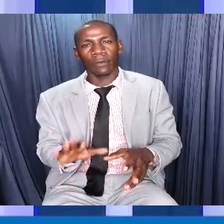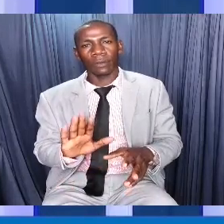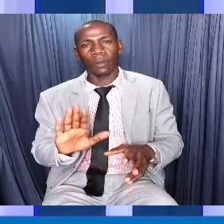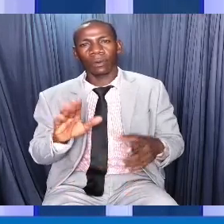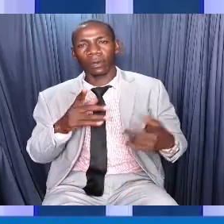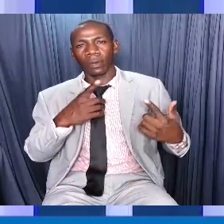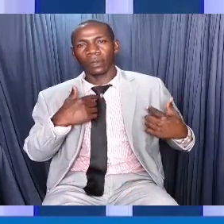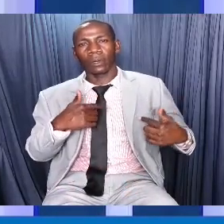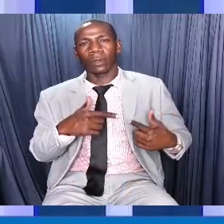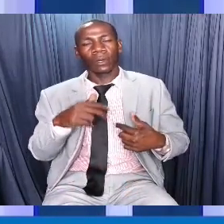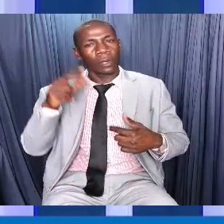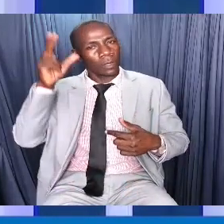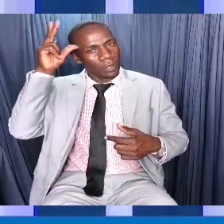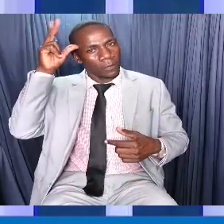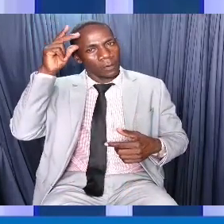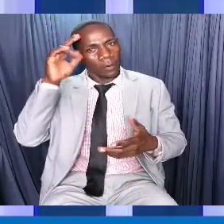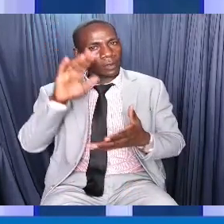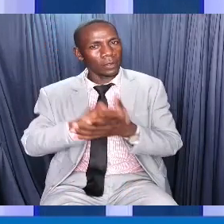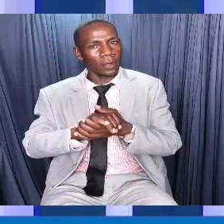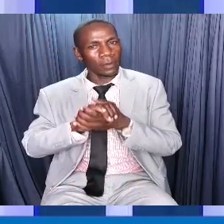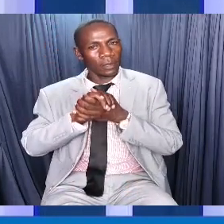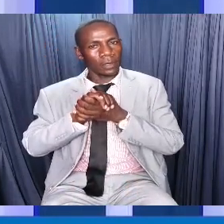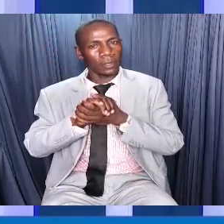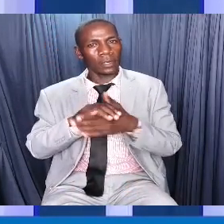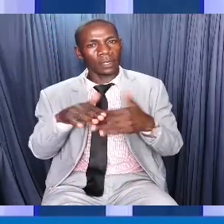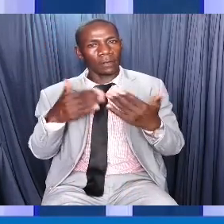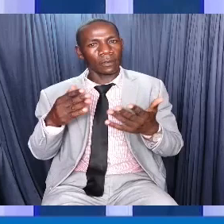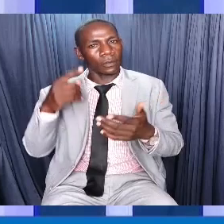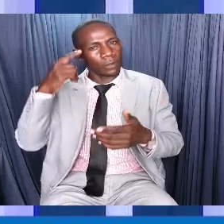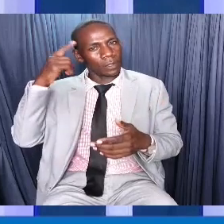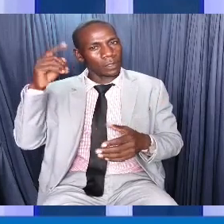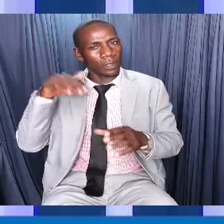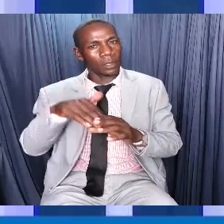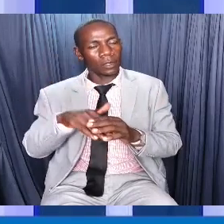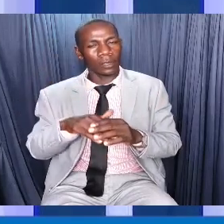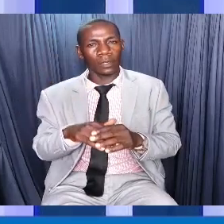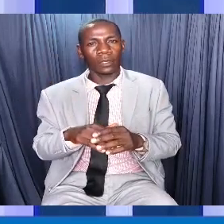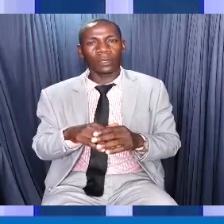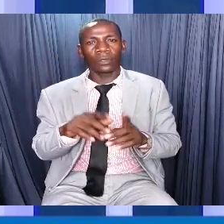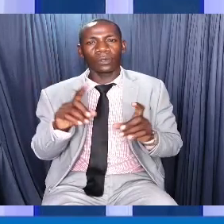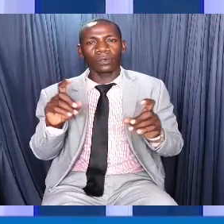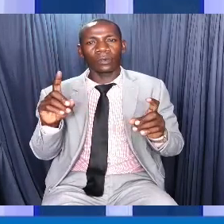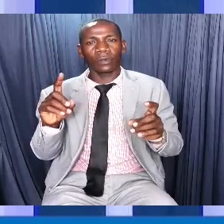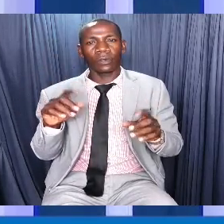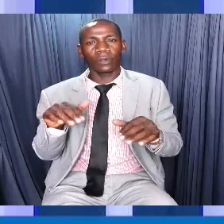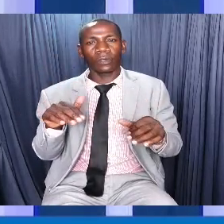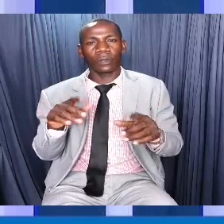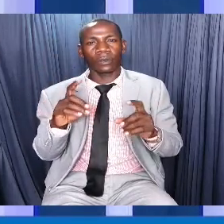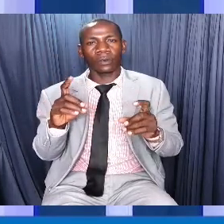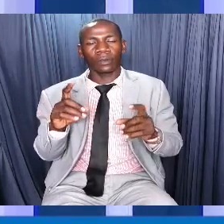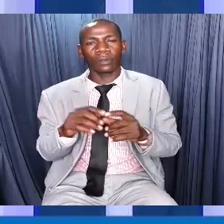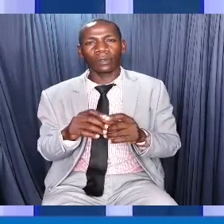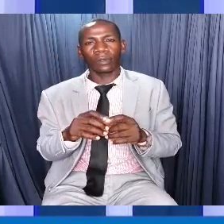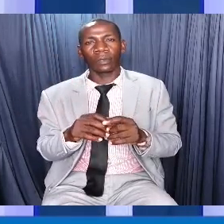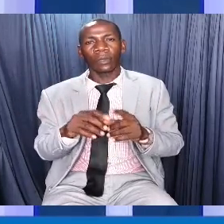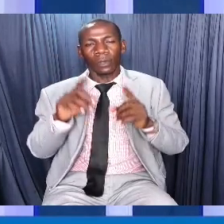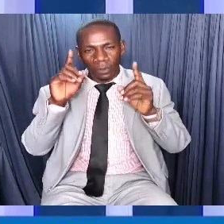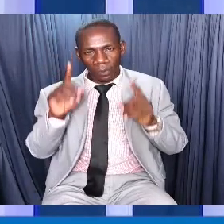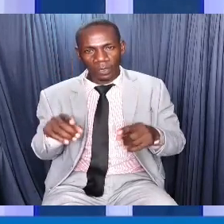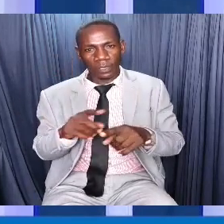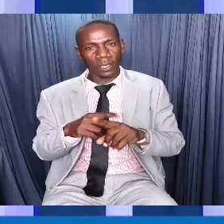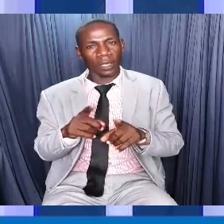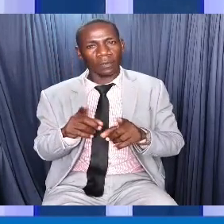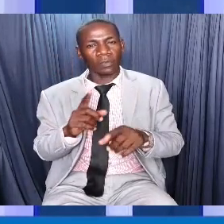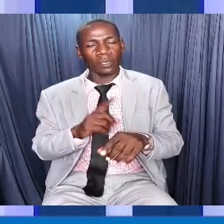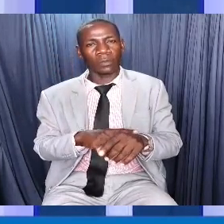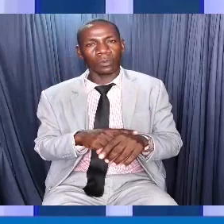Because once you give a chance, the devil trap you and give you to think ill. Umetenda dhambi. You've committed sin that. Ndio inakupasa saa yote. That's